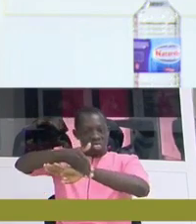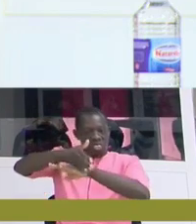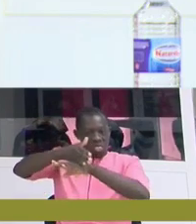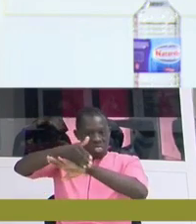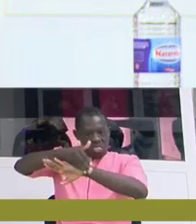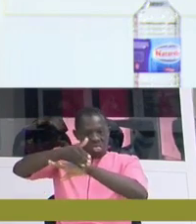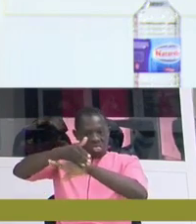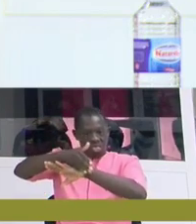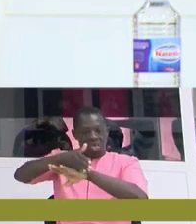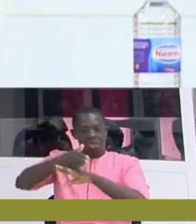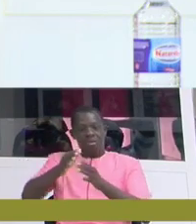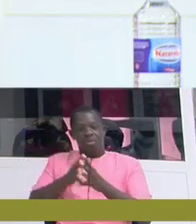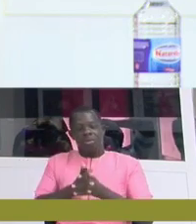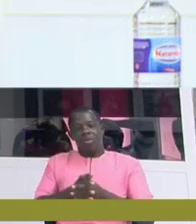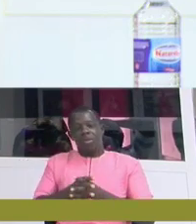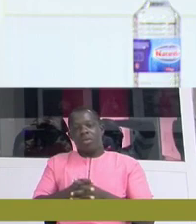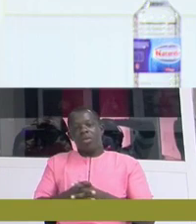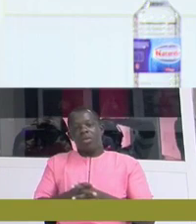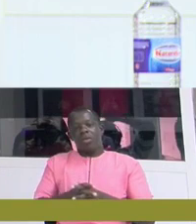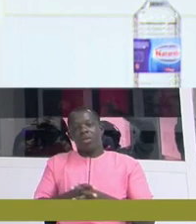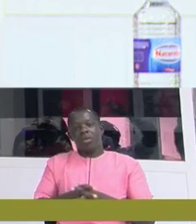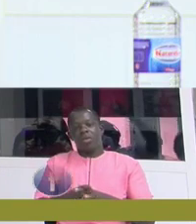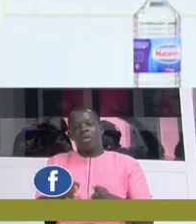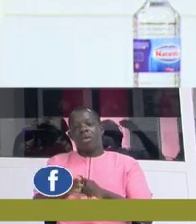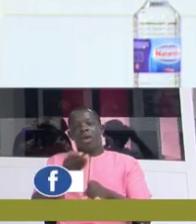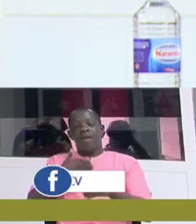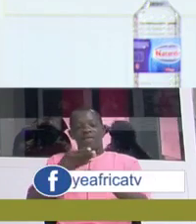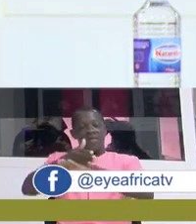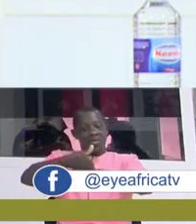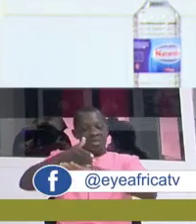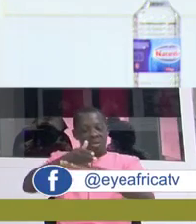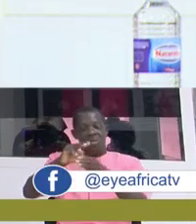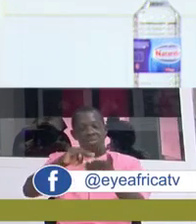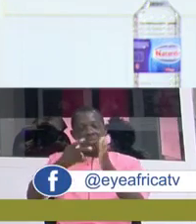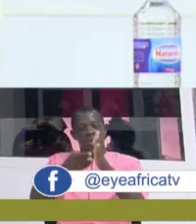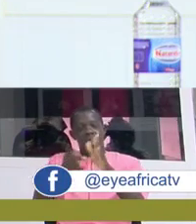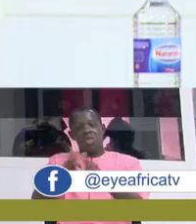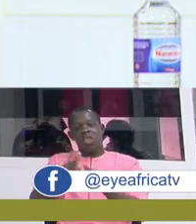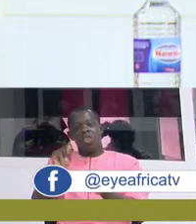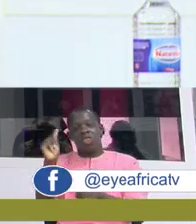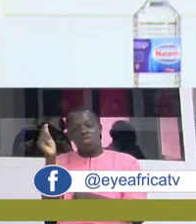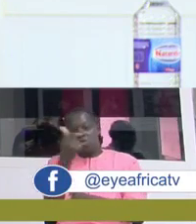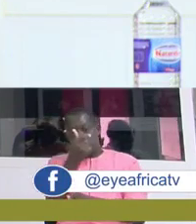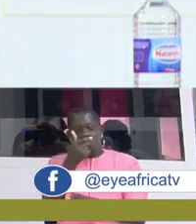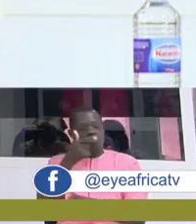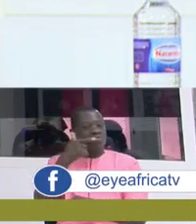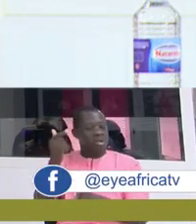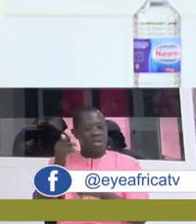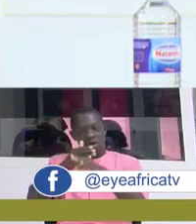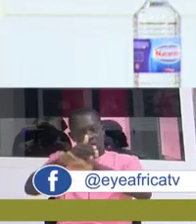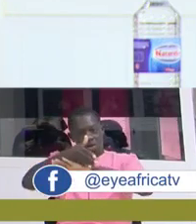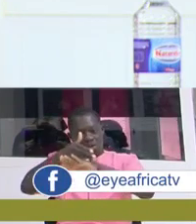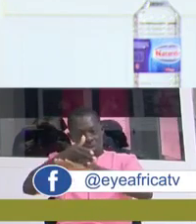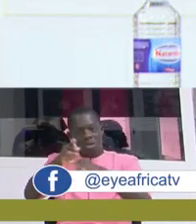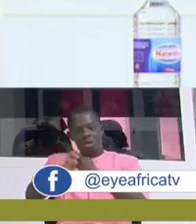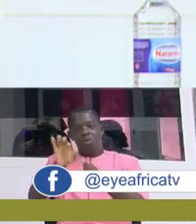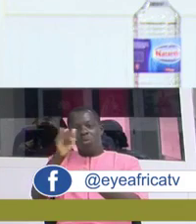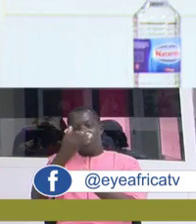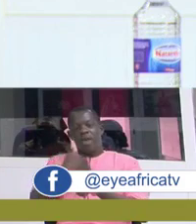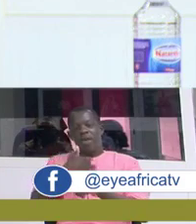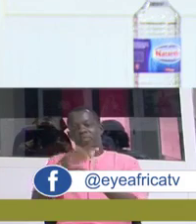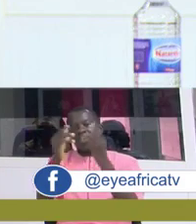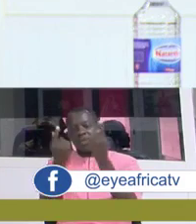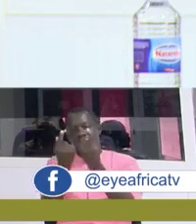discussing. It was a big cutlass which was in Sana's hand, which had stops on